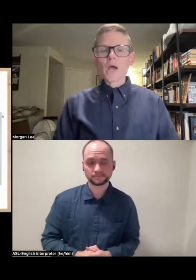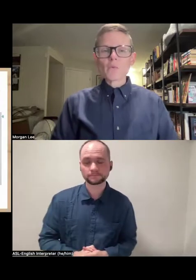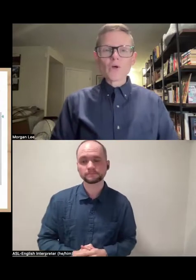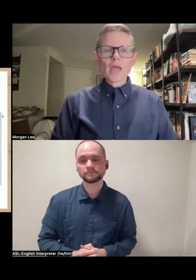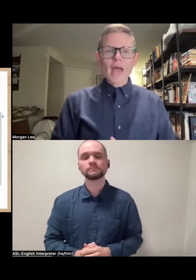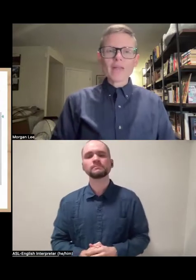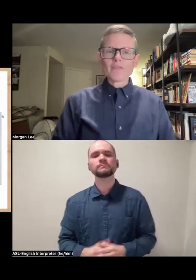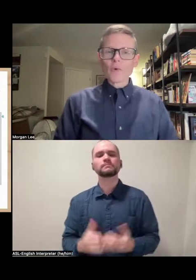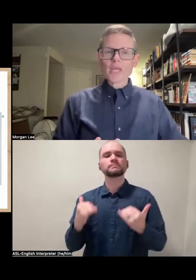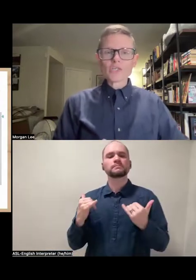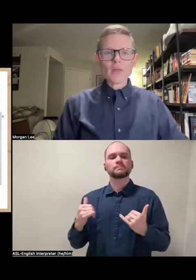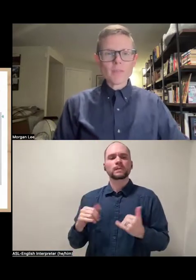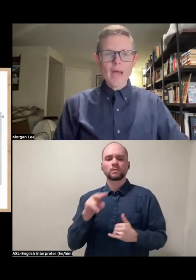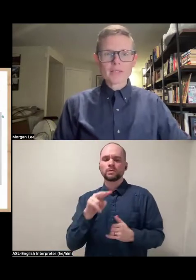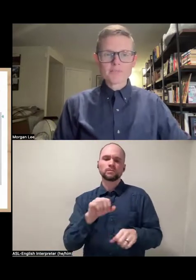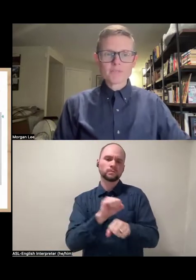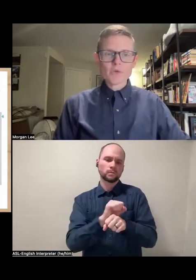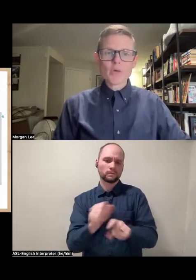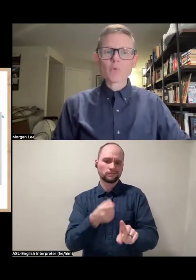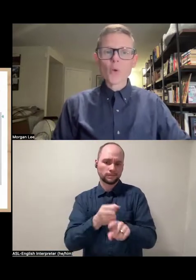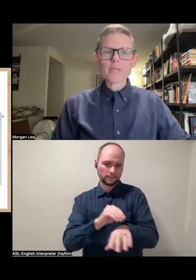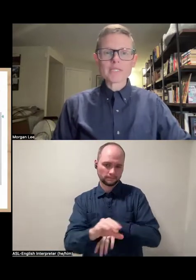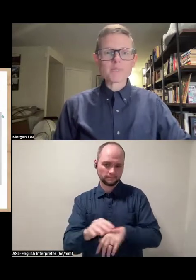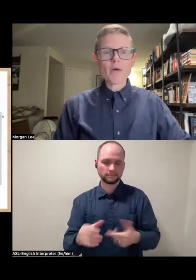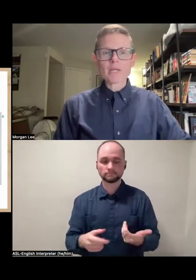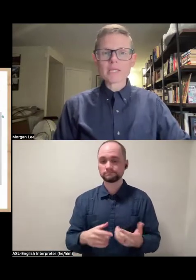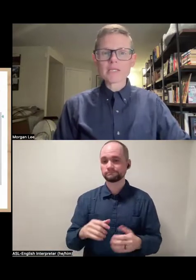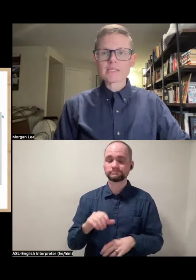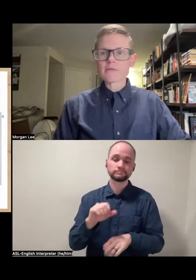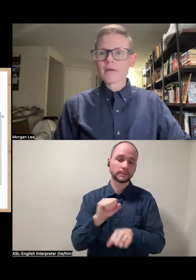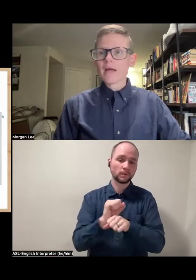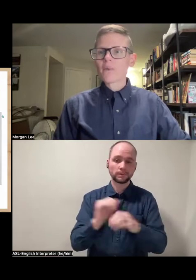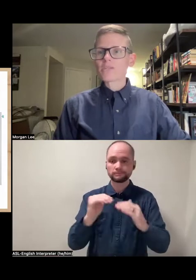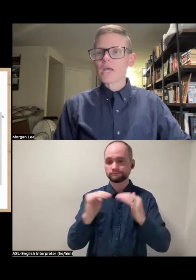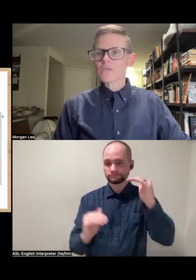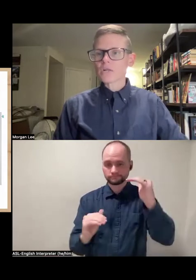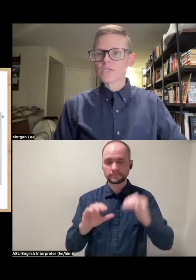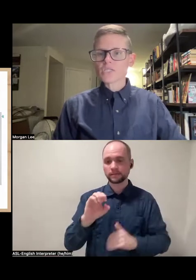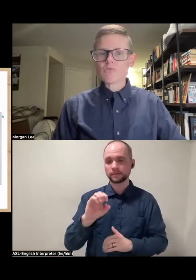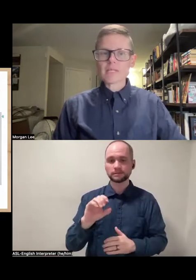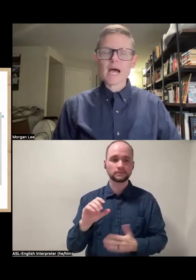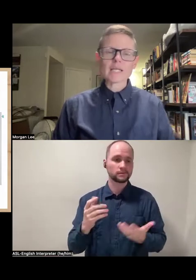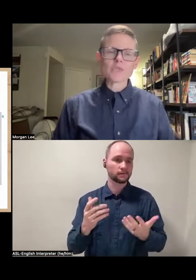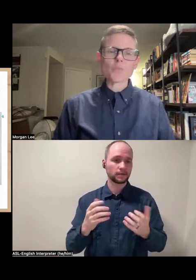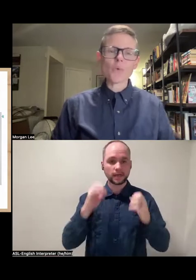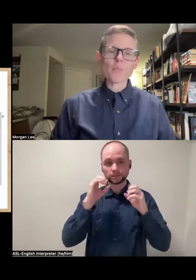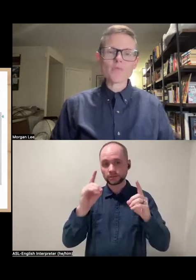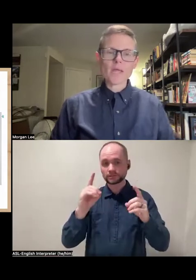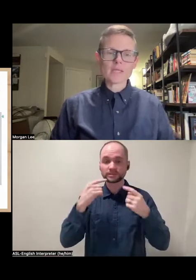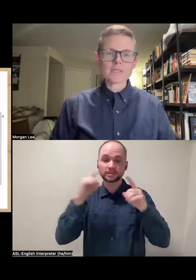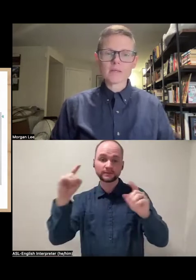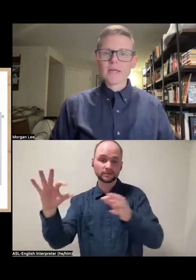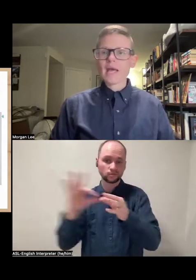So now we'll look at the vocational impact. So employment disparities, how educational achievement ties to